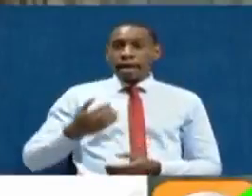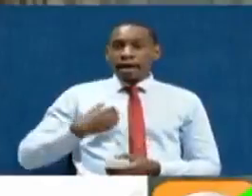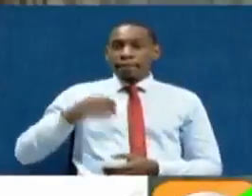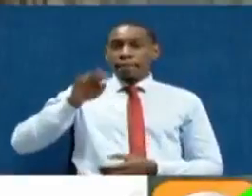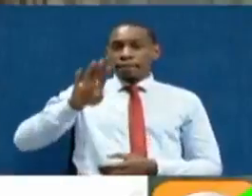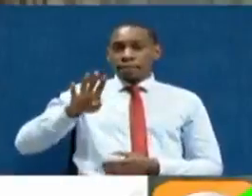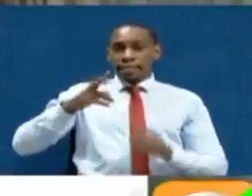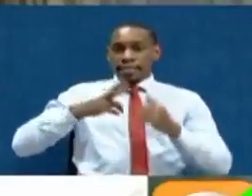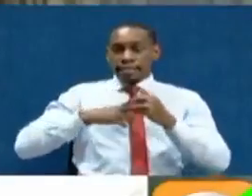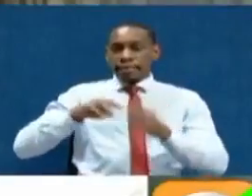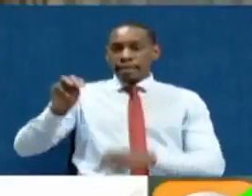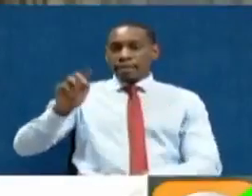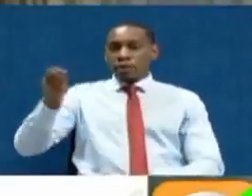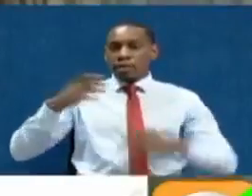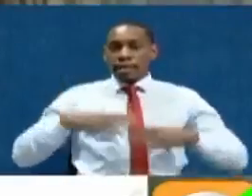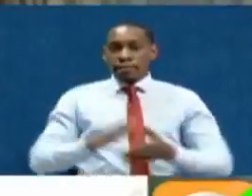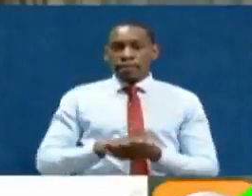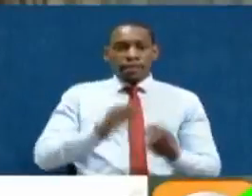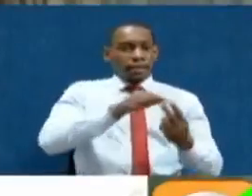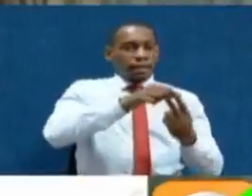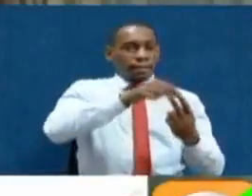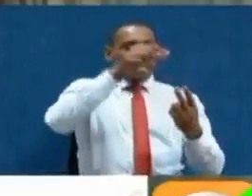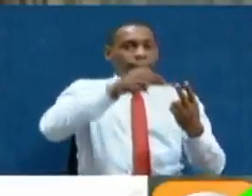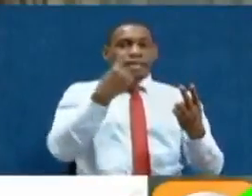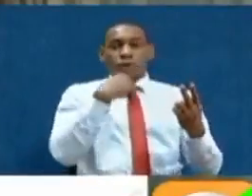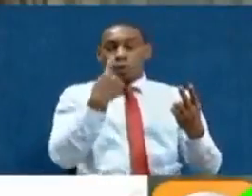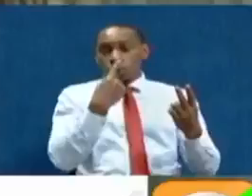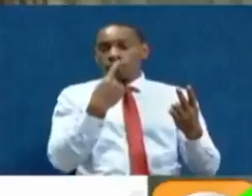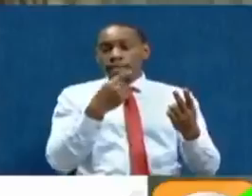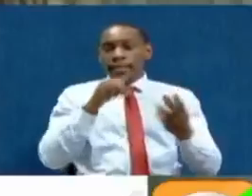47 million Kenyans. Who do we prioritize?